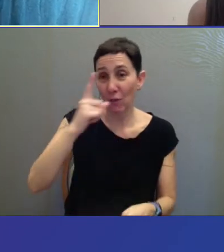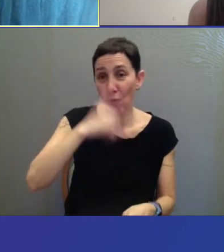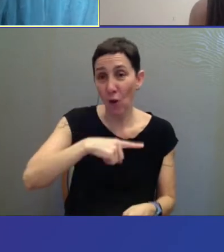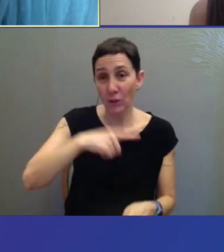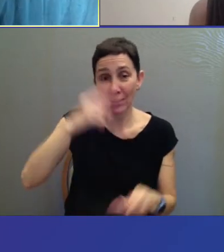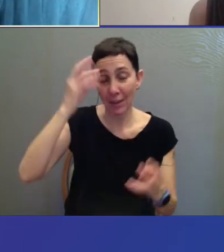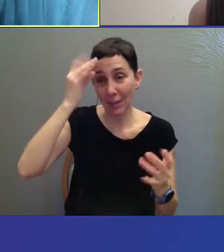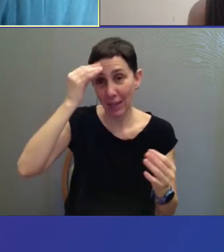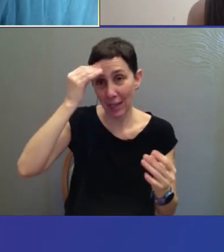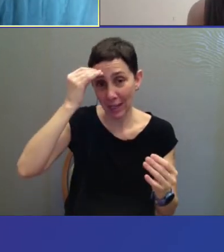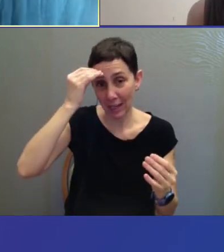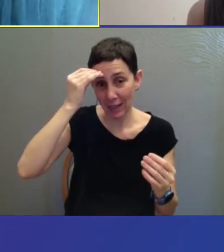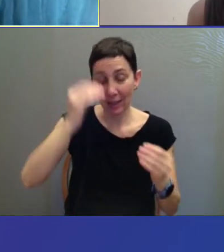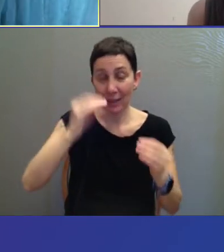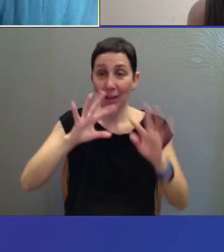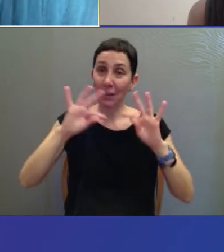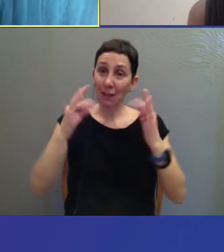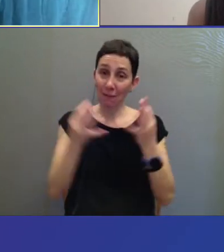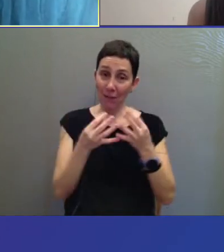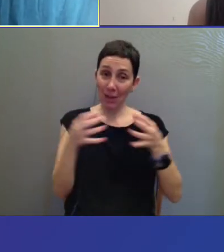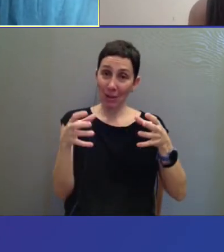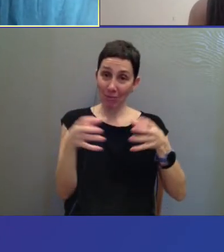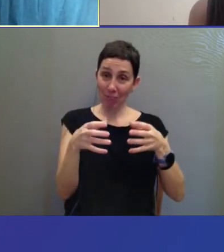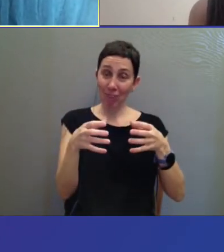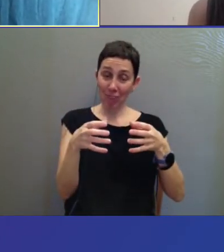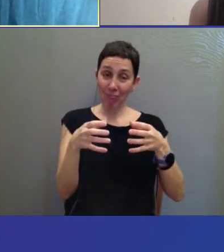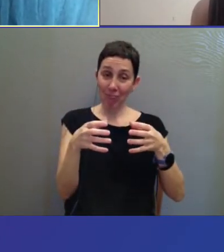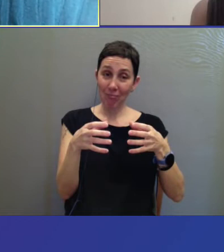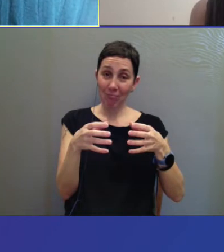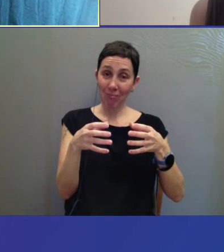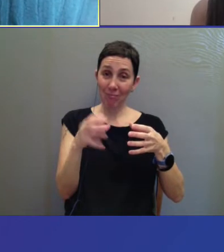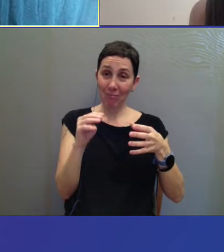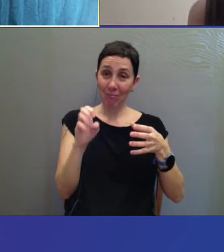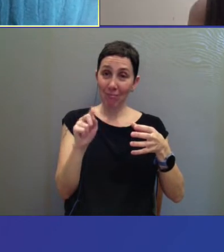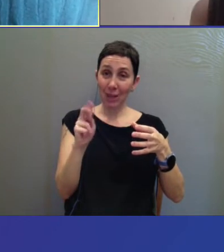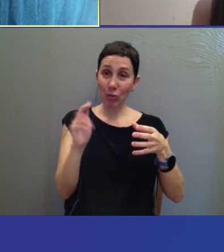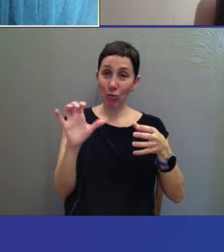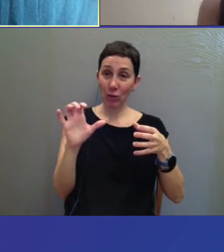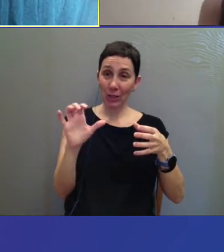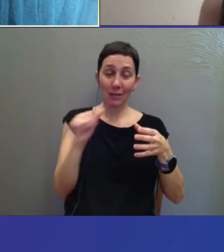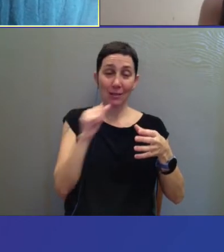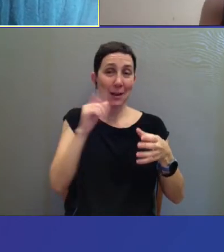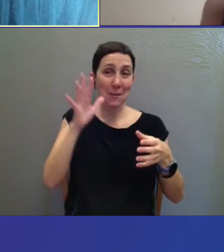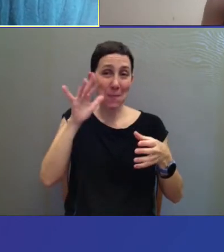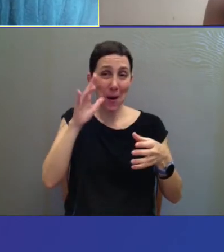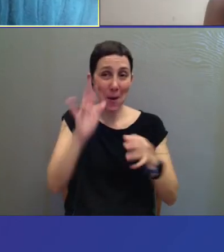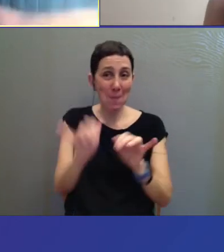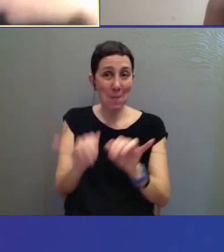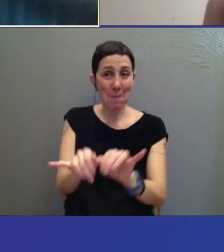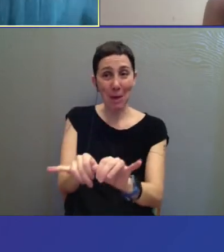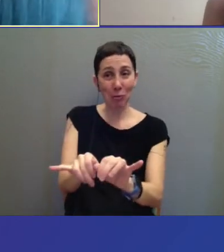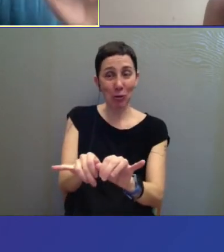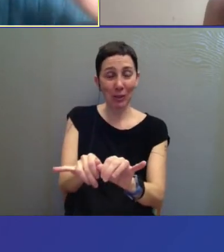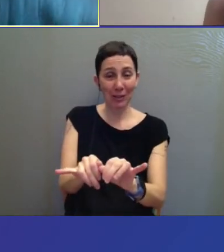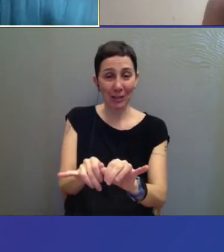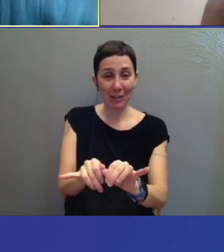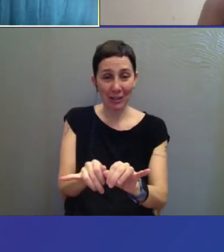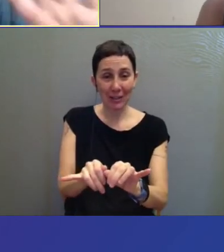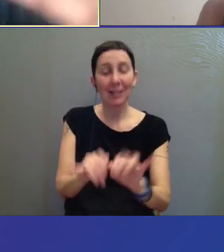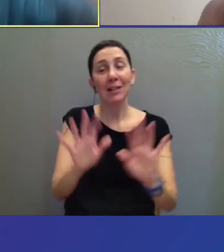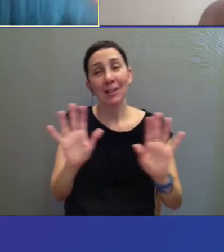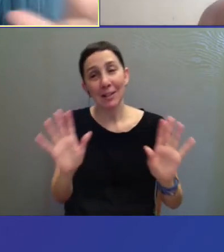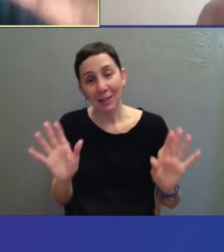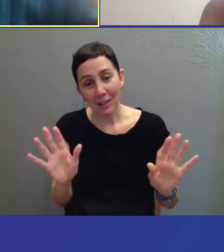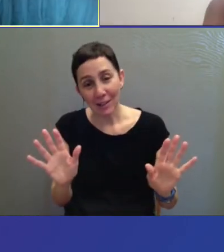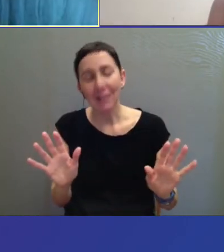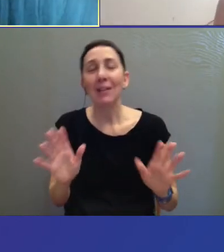a family metric, not a mom metric. Now, all caveats for